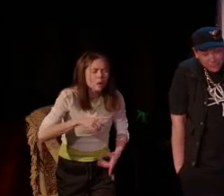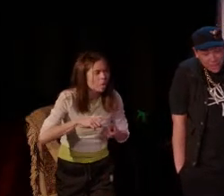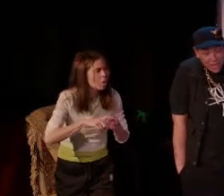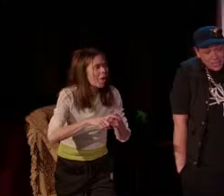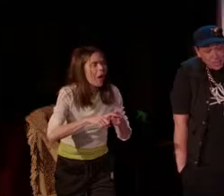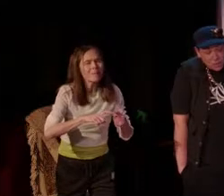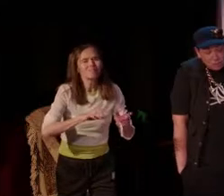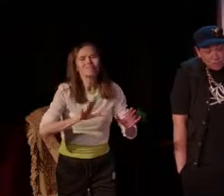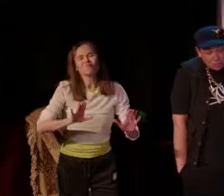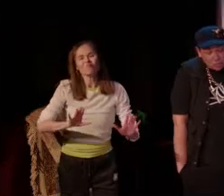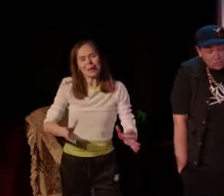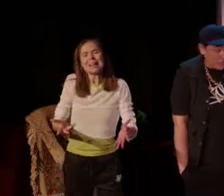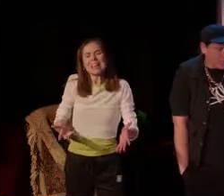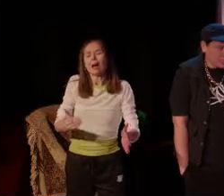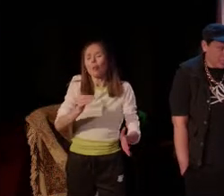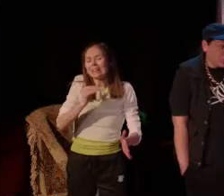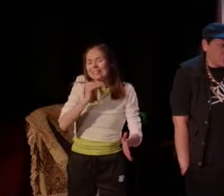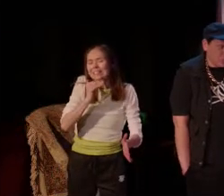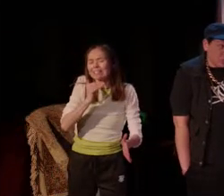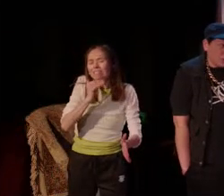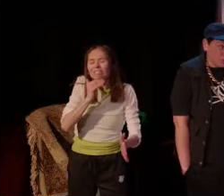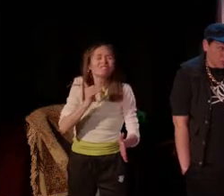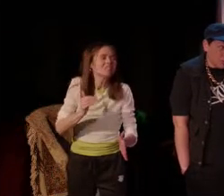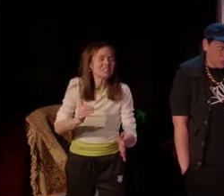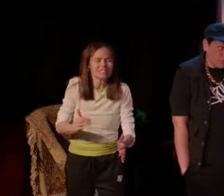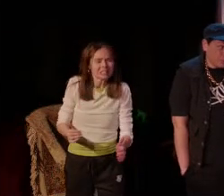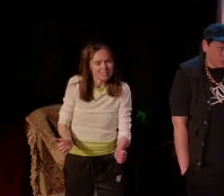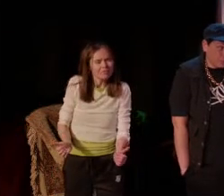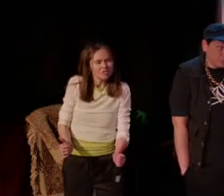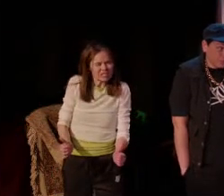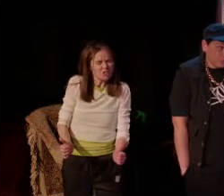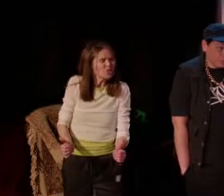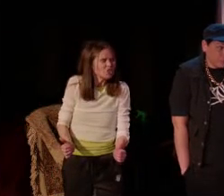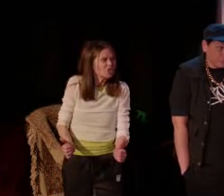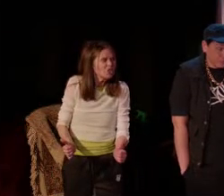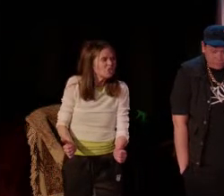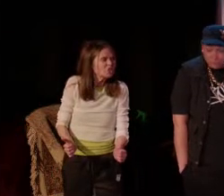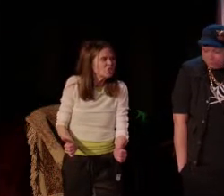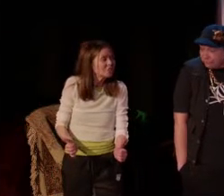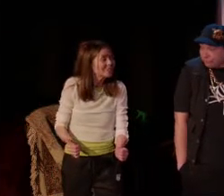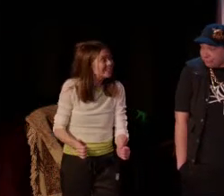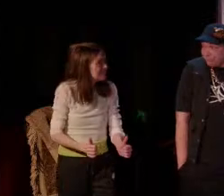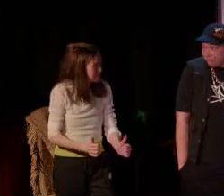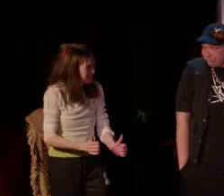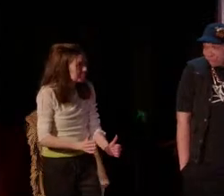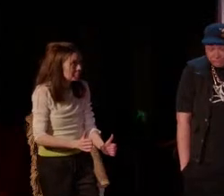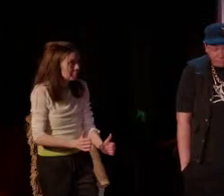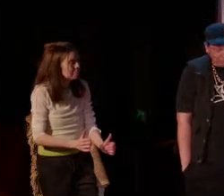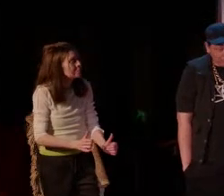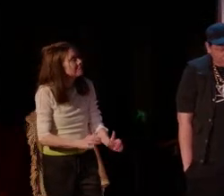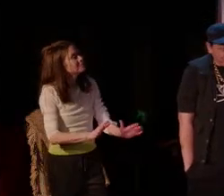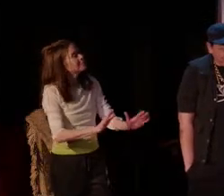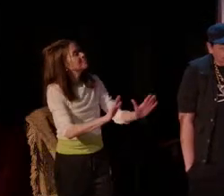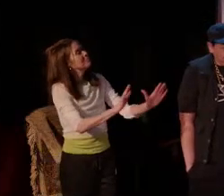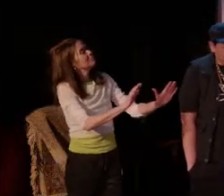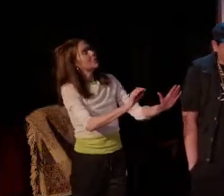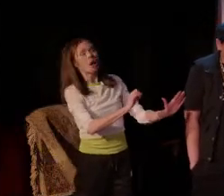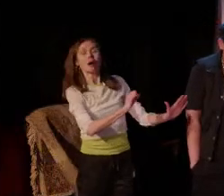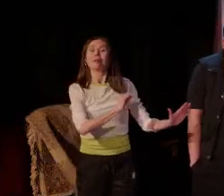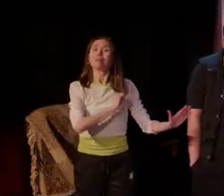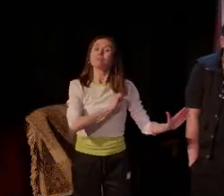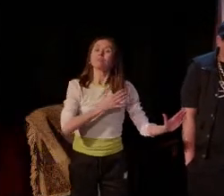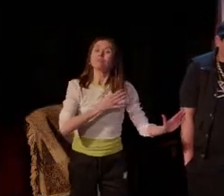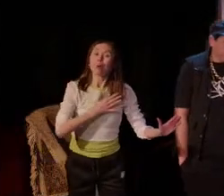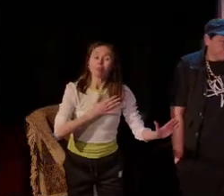and any sorrow would have been extinguished long ago. Dear brother, let me, who